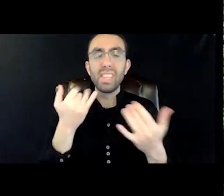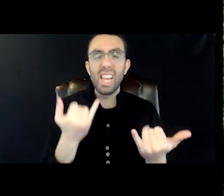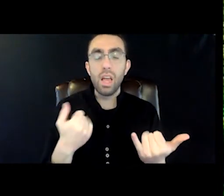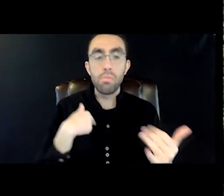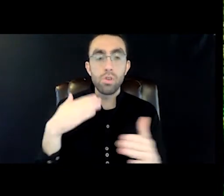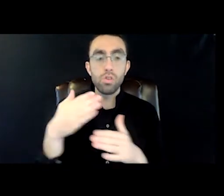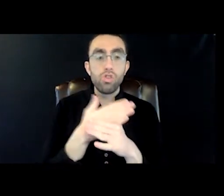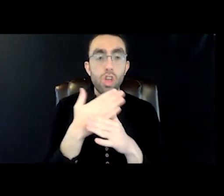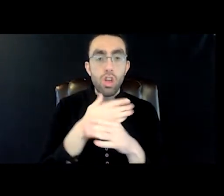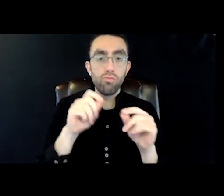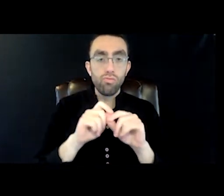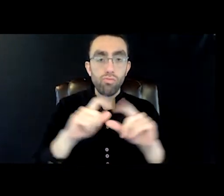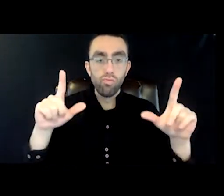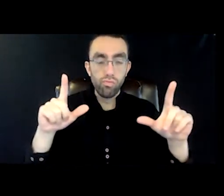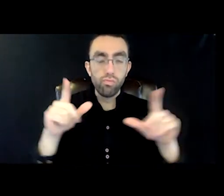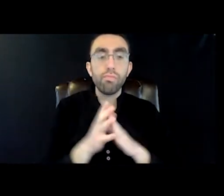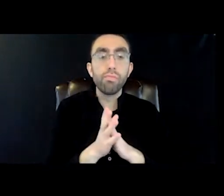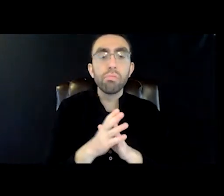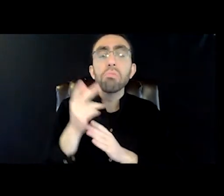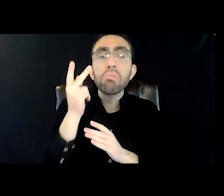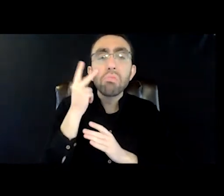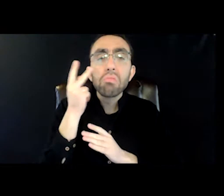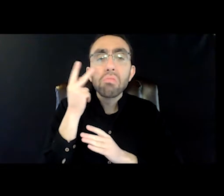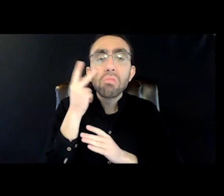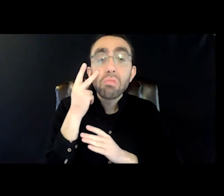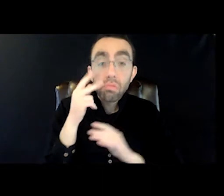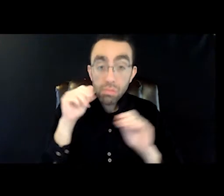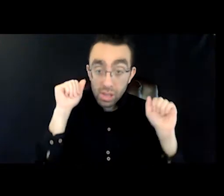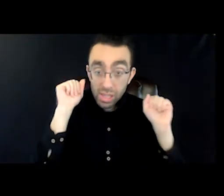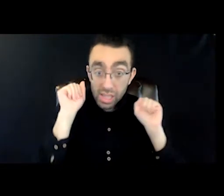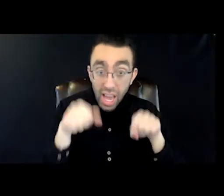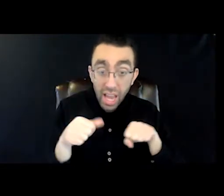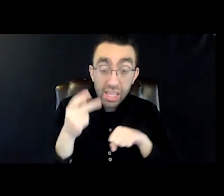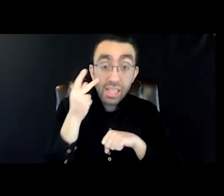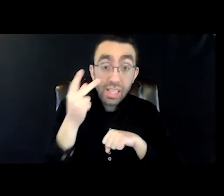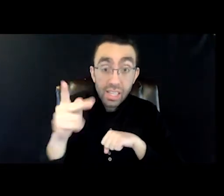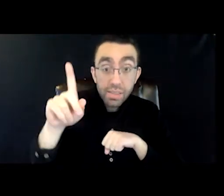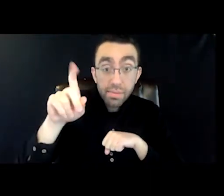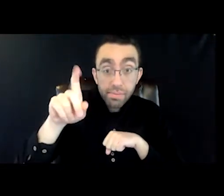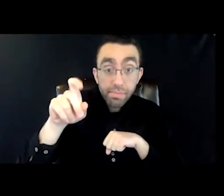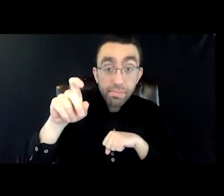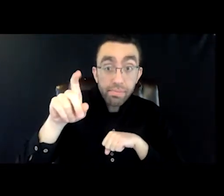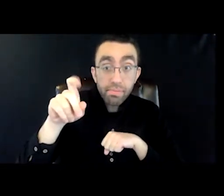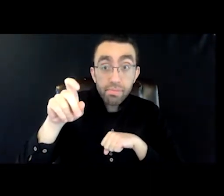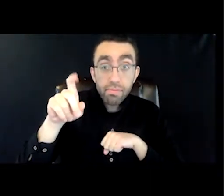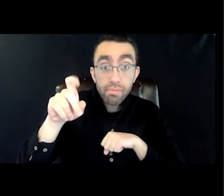Let's see, okay. Are you guys able to see this?